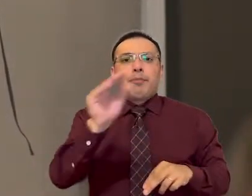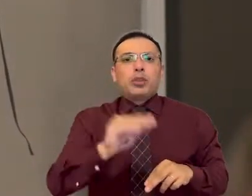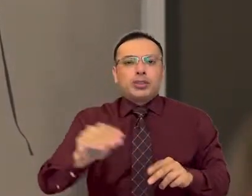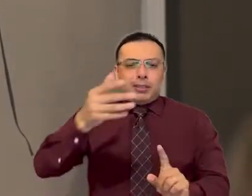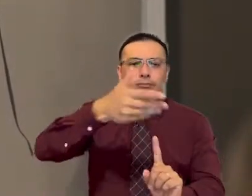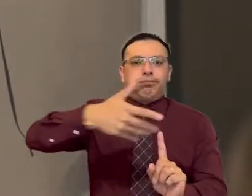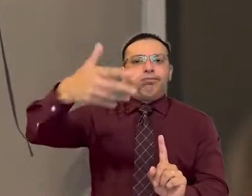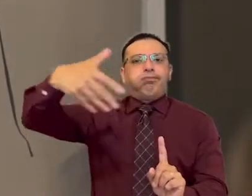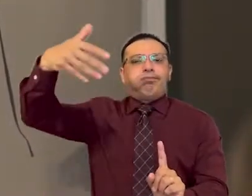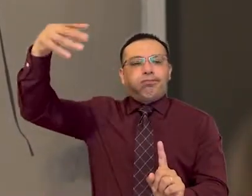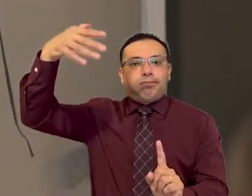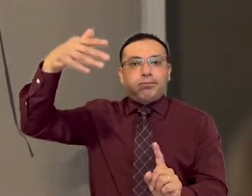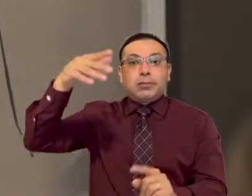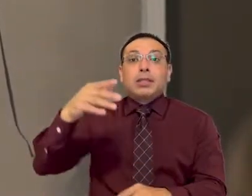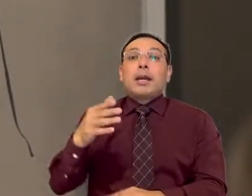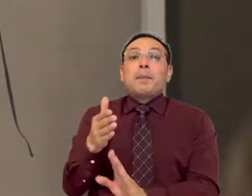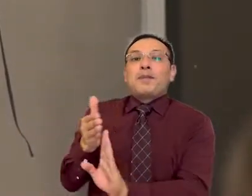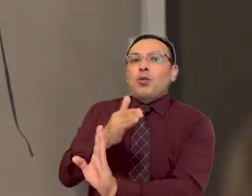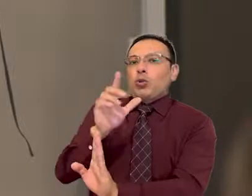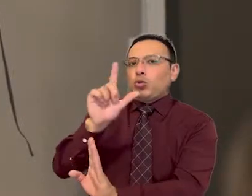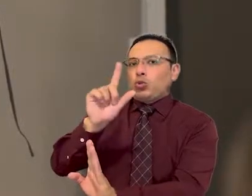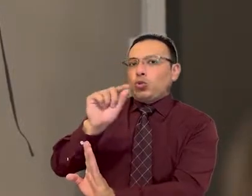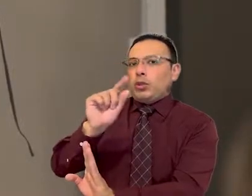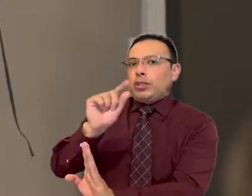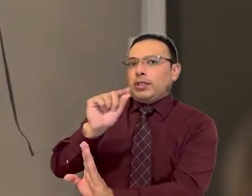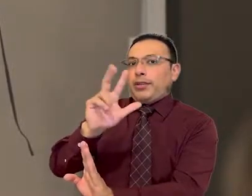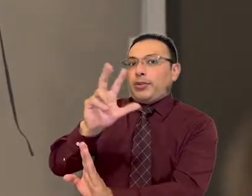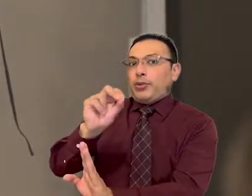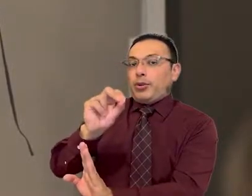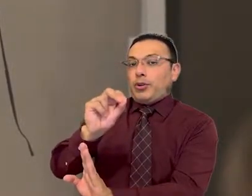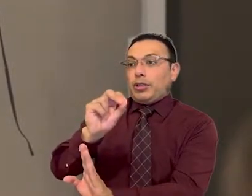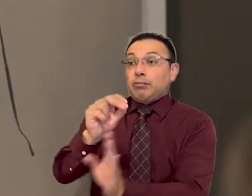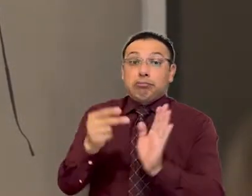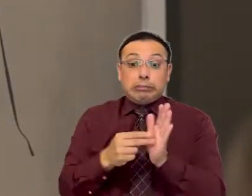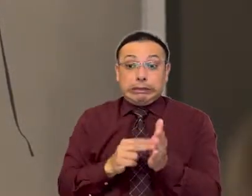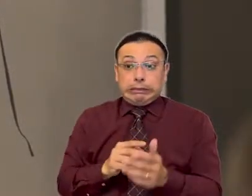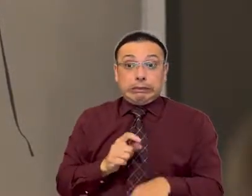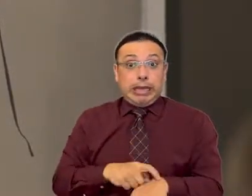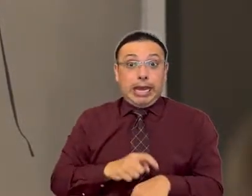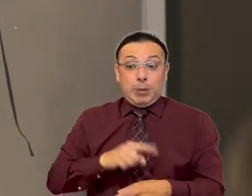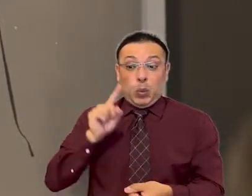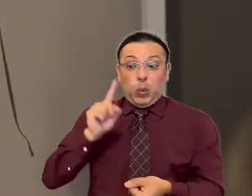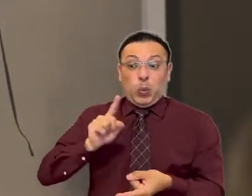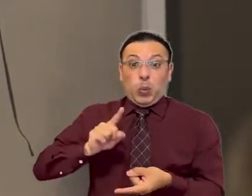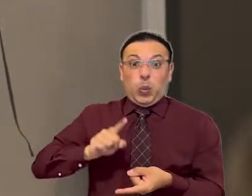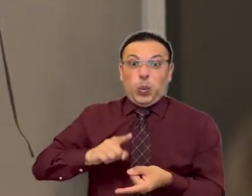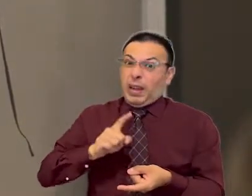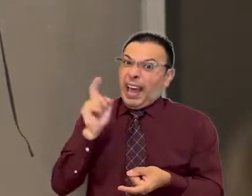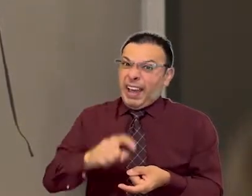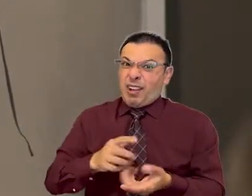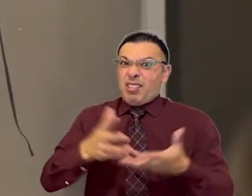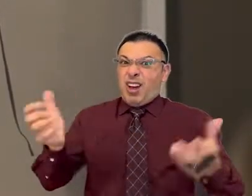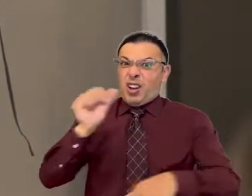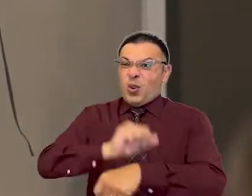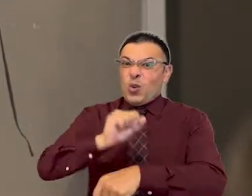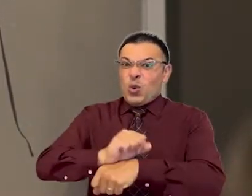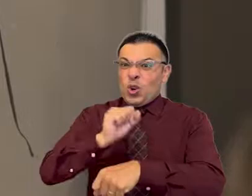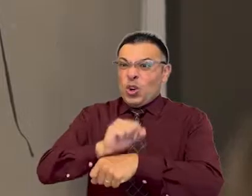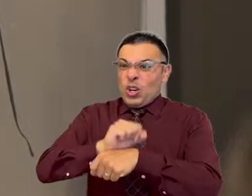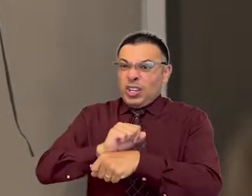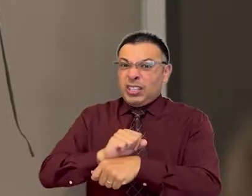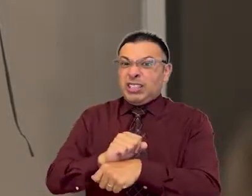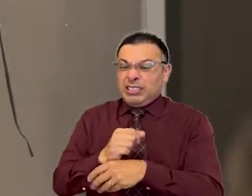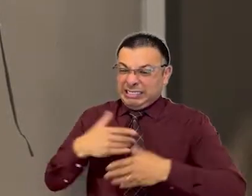by 2030. There's a lot of work to do in a short amount of time. And we also feel very strongly